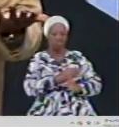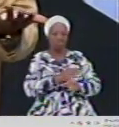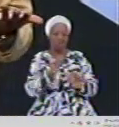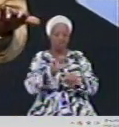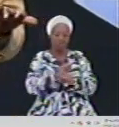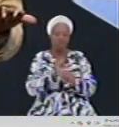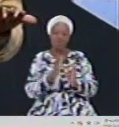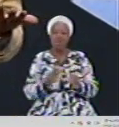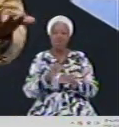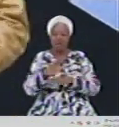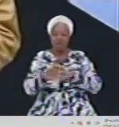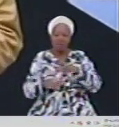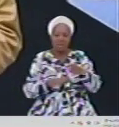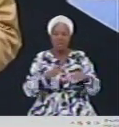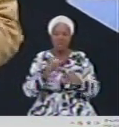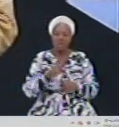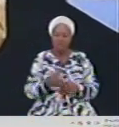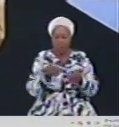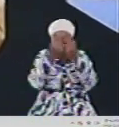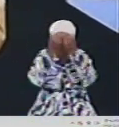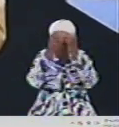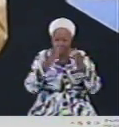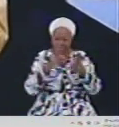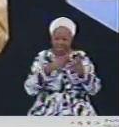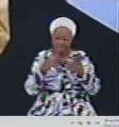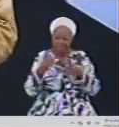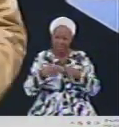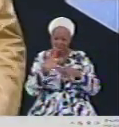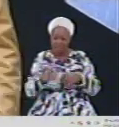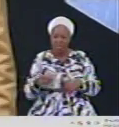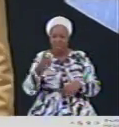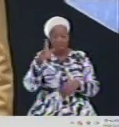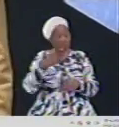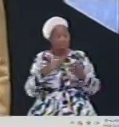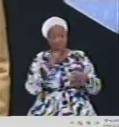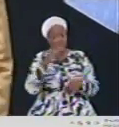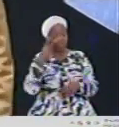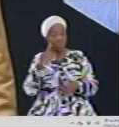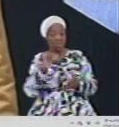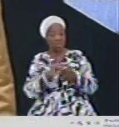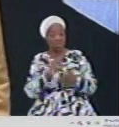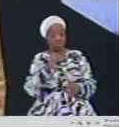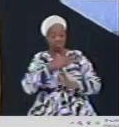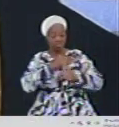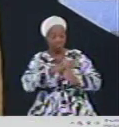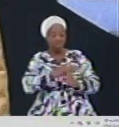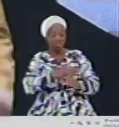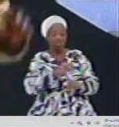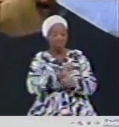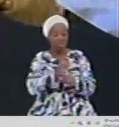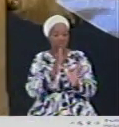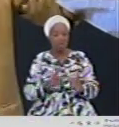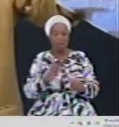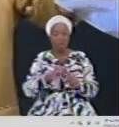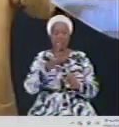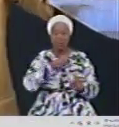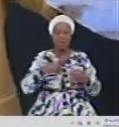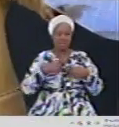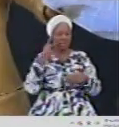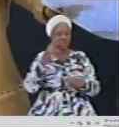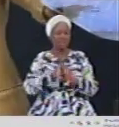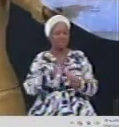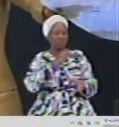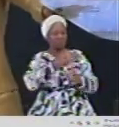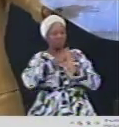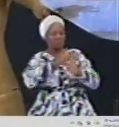you're a child of God, you may not see that stumbling stone, but the Lord has seen that stumbling stone. And because you